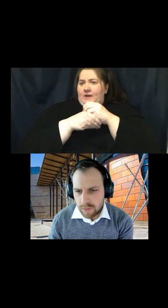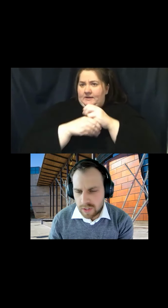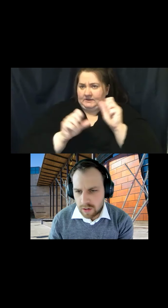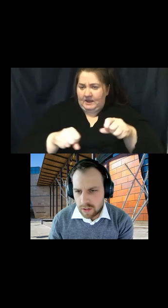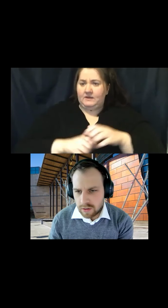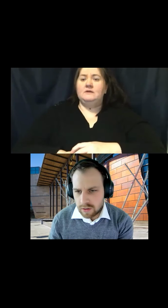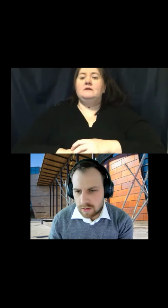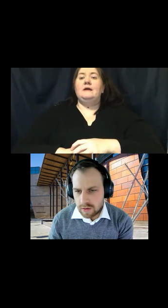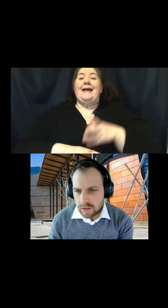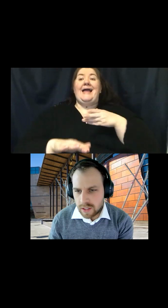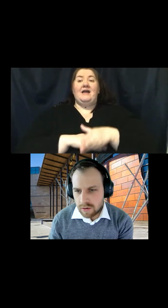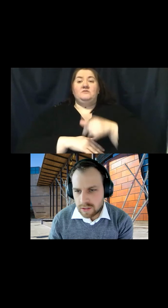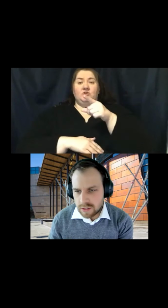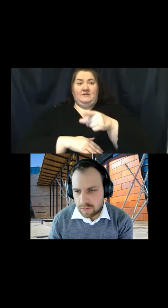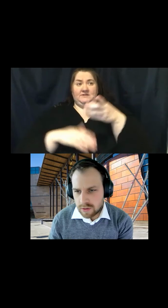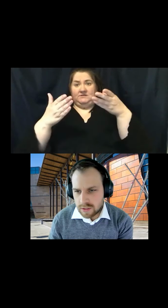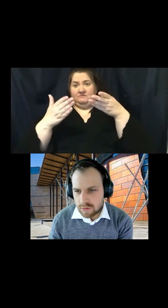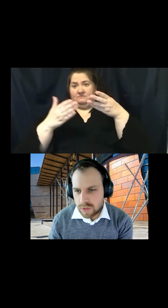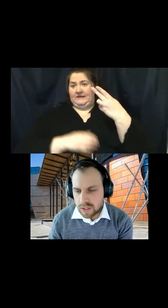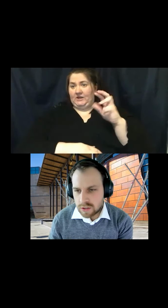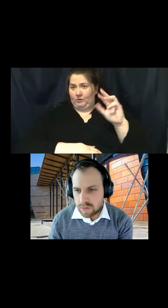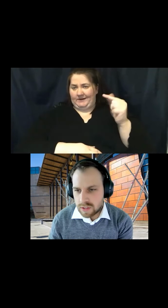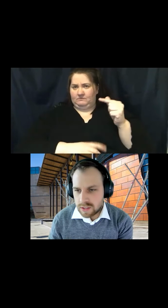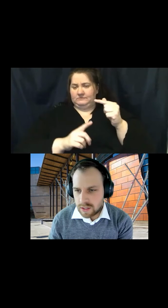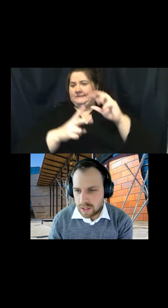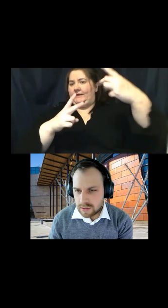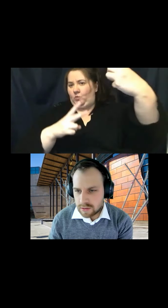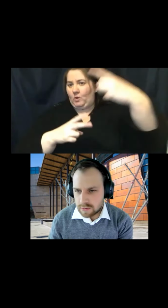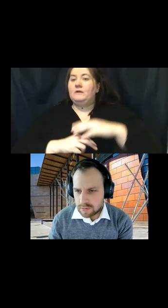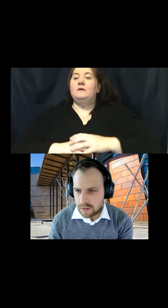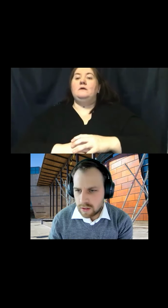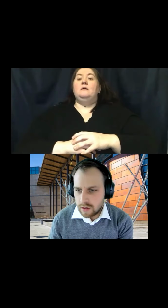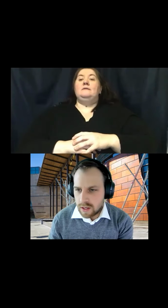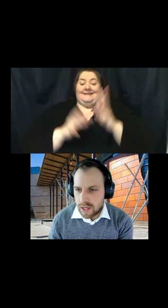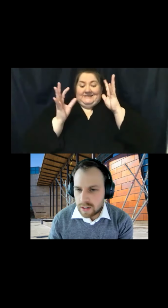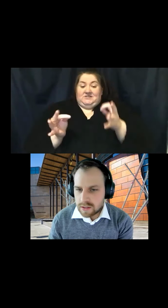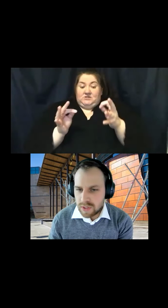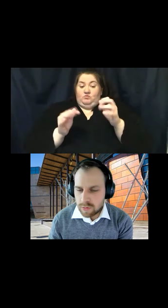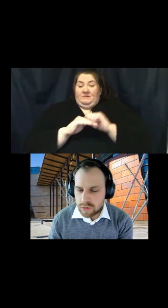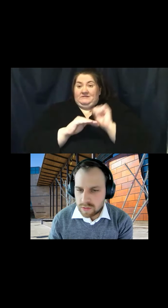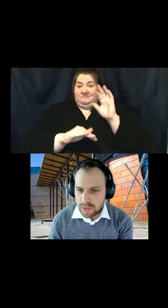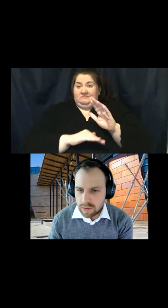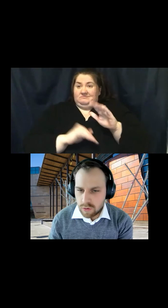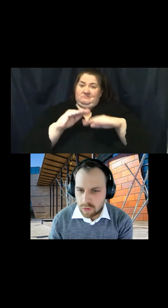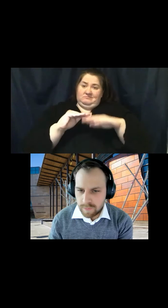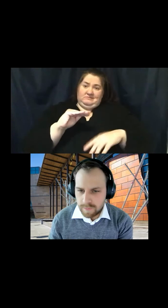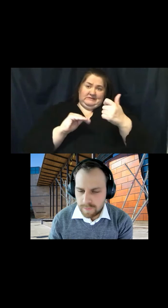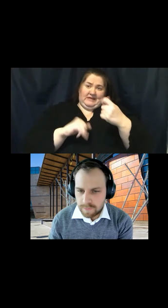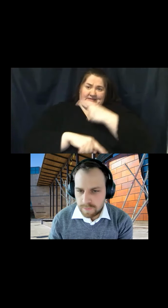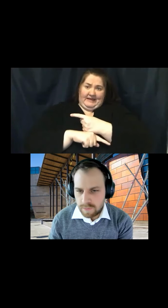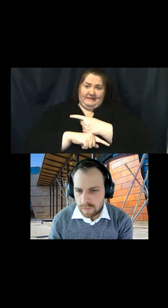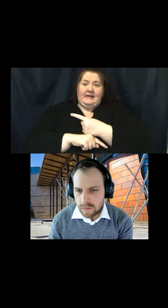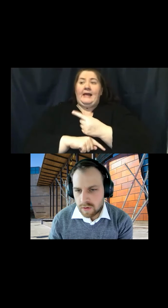After the public hearing, the hearing examiner decision will be issued within 10 days and is appealable to Superior Court.